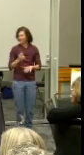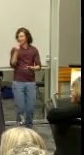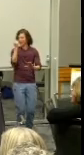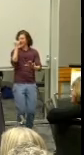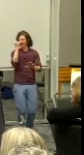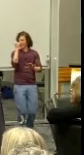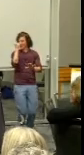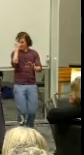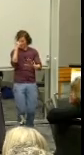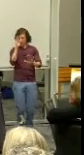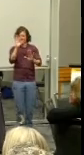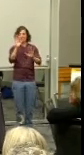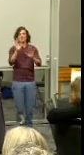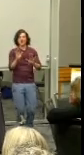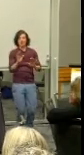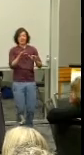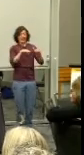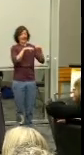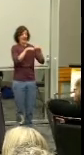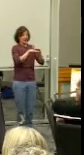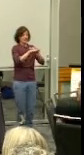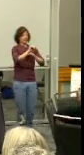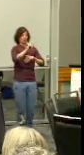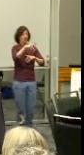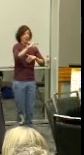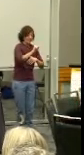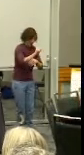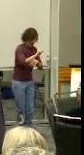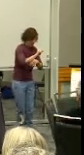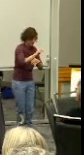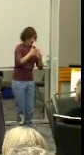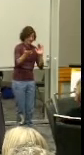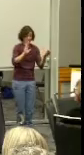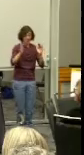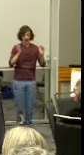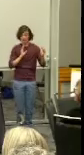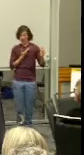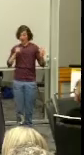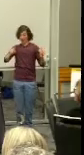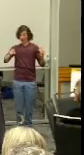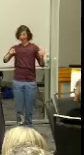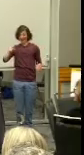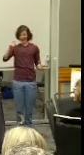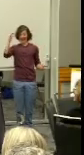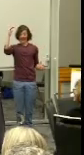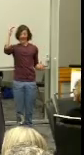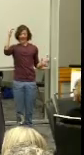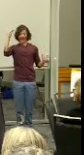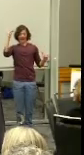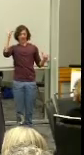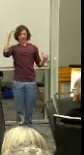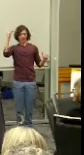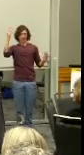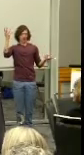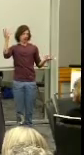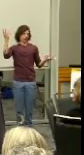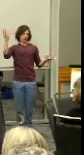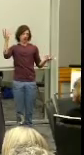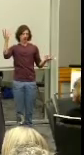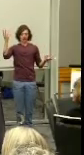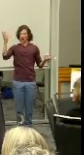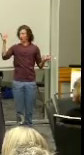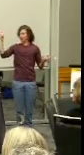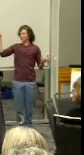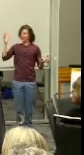way less accessible apartments than what is needed. It's really difficult to get a good estimate, so here's our best one, as 1